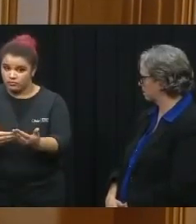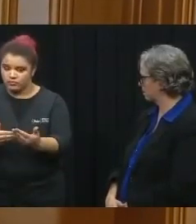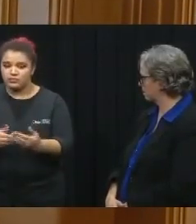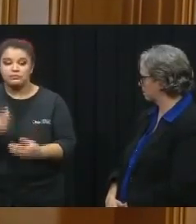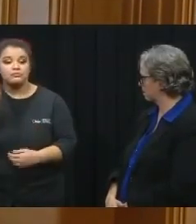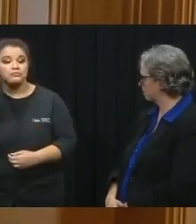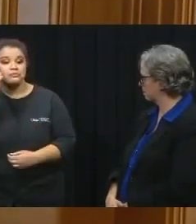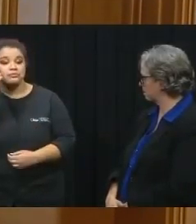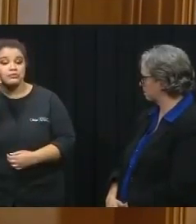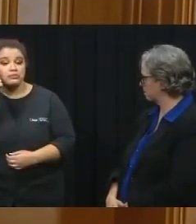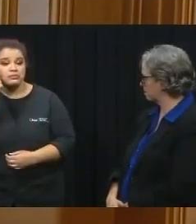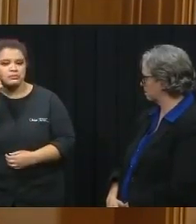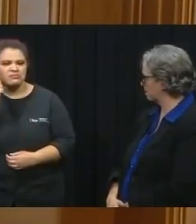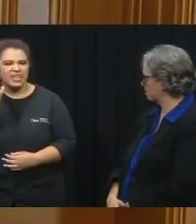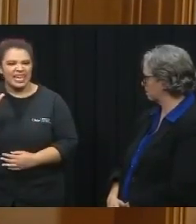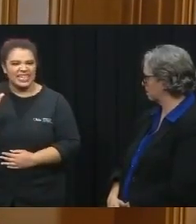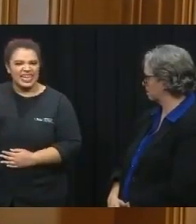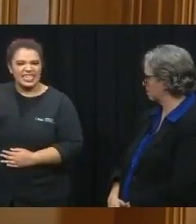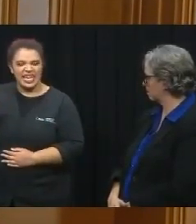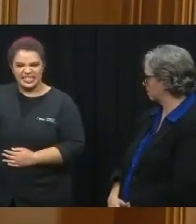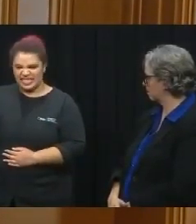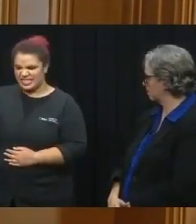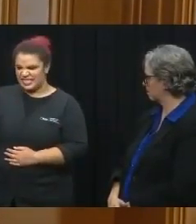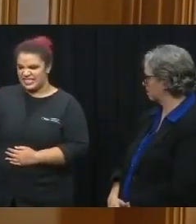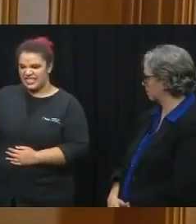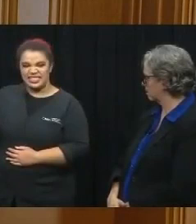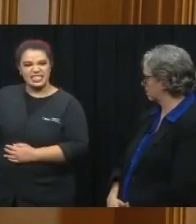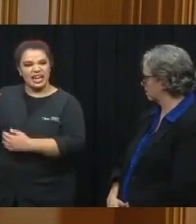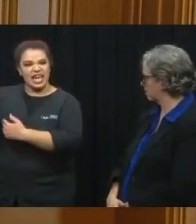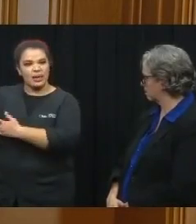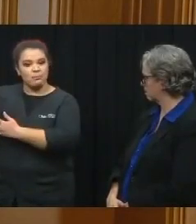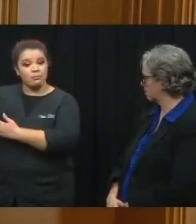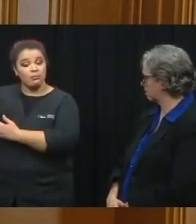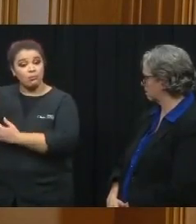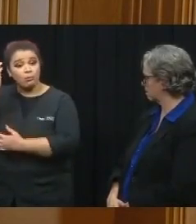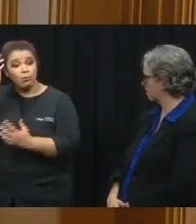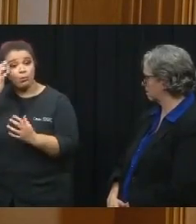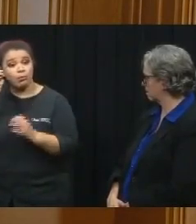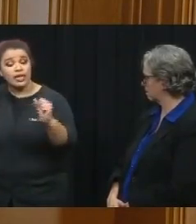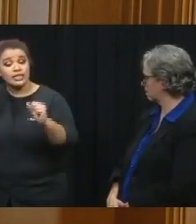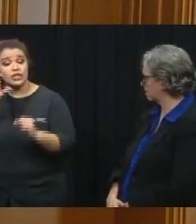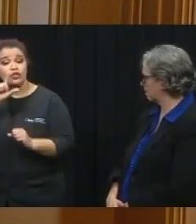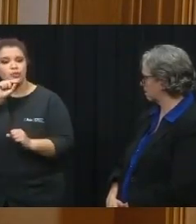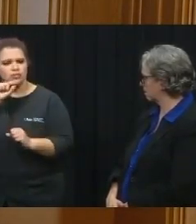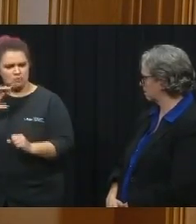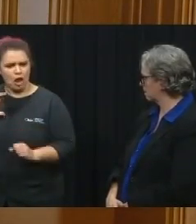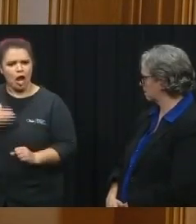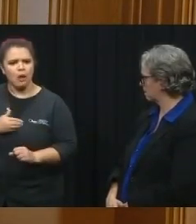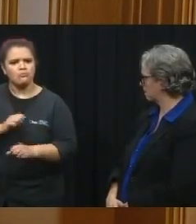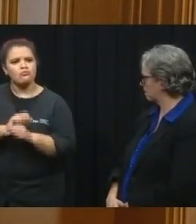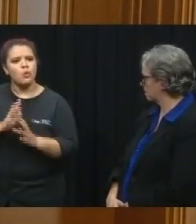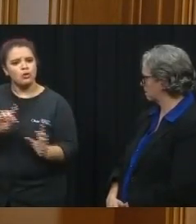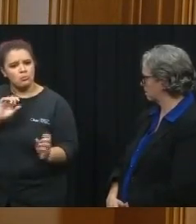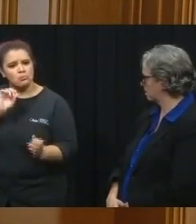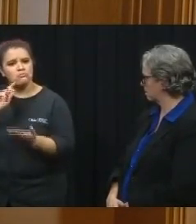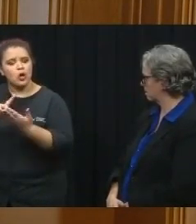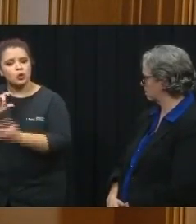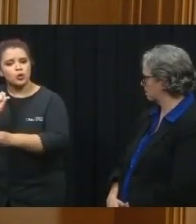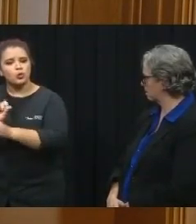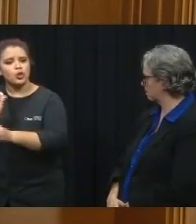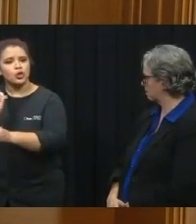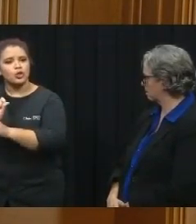president tweeted, "Our people want to return to work. They will practice social distancing and all else, and seniors will be watched